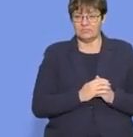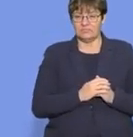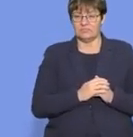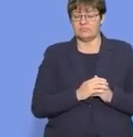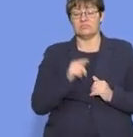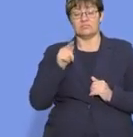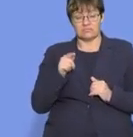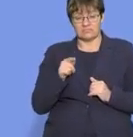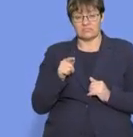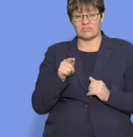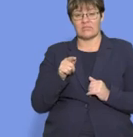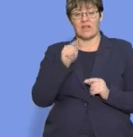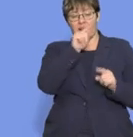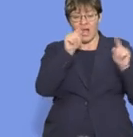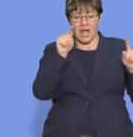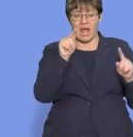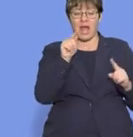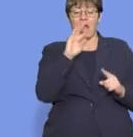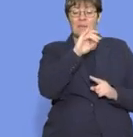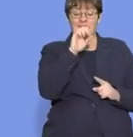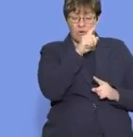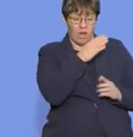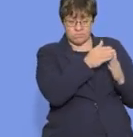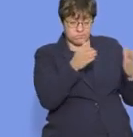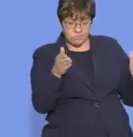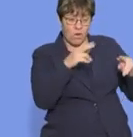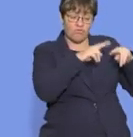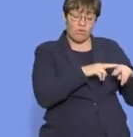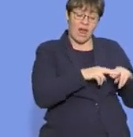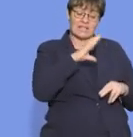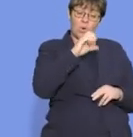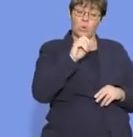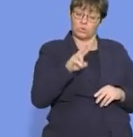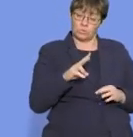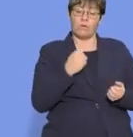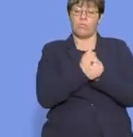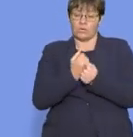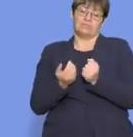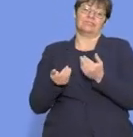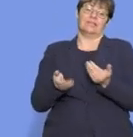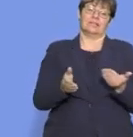that poisoned many of the bacteria that relied on carbon dioxide.